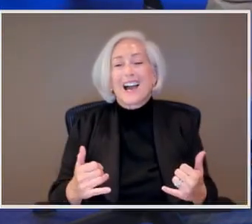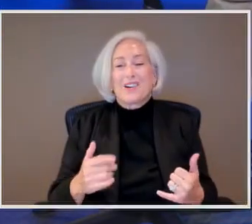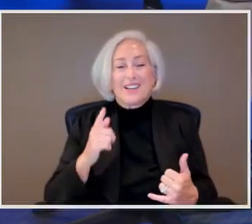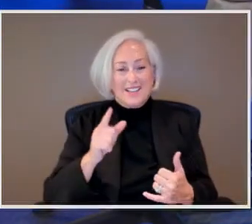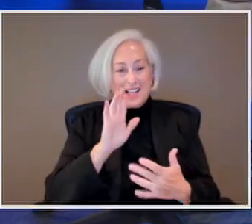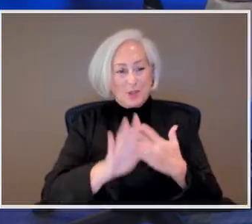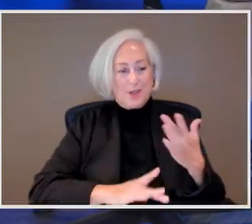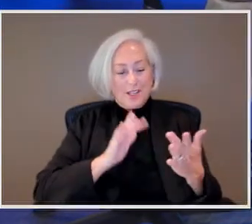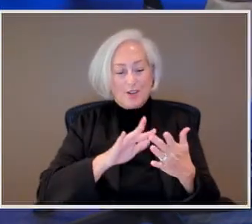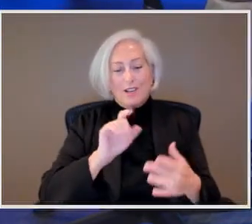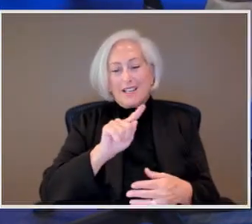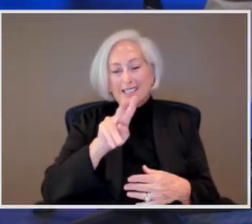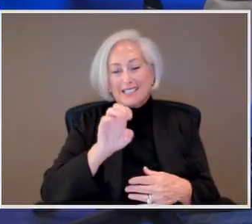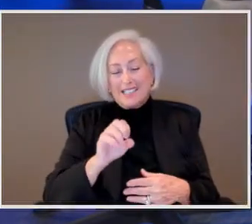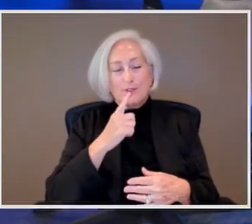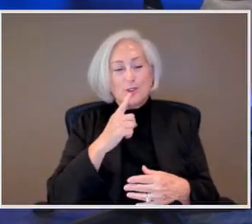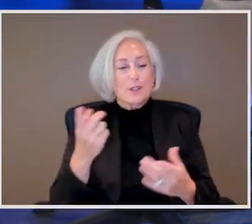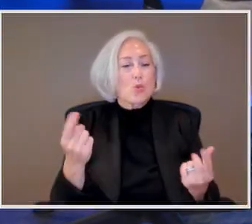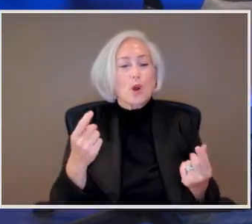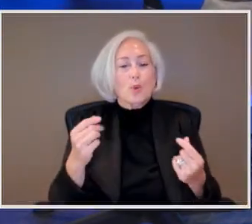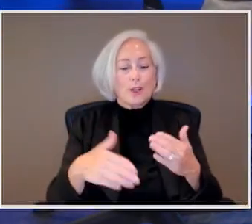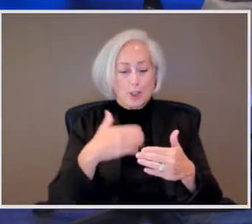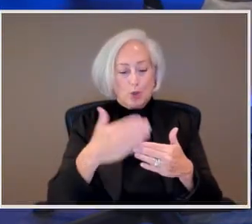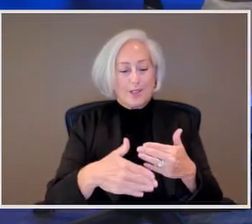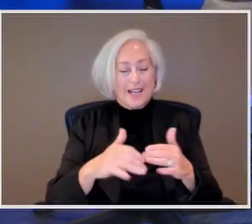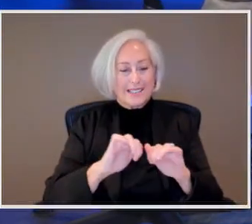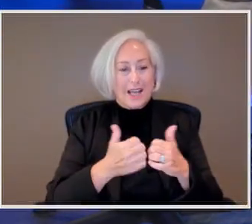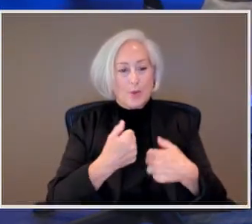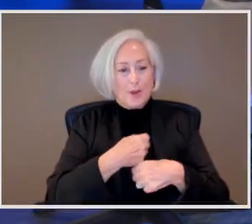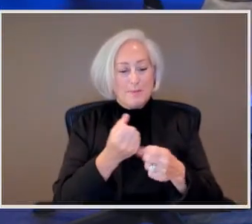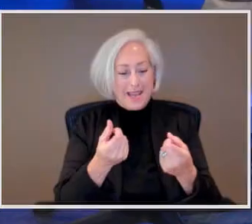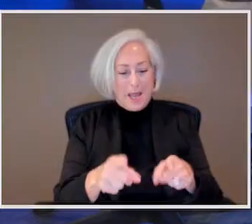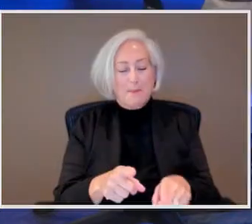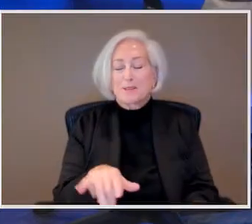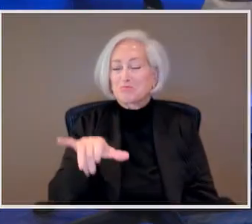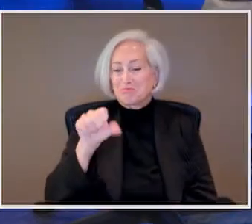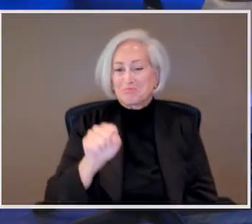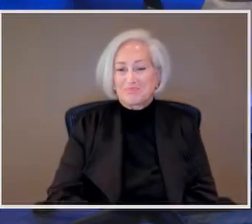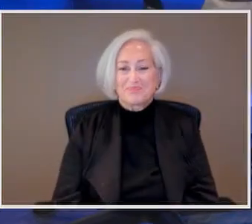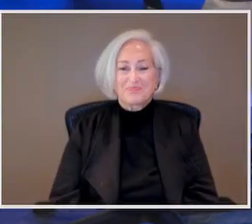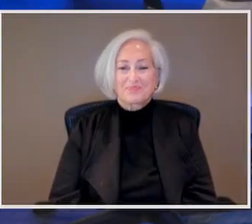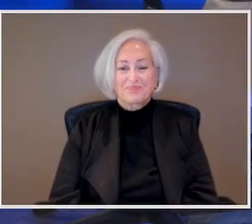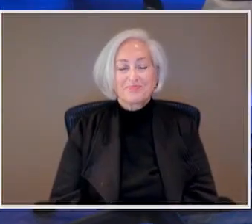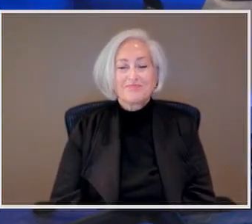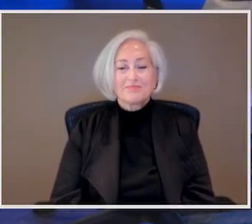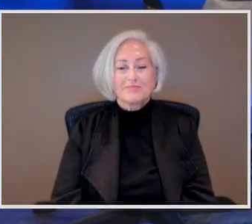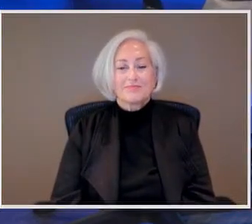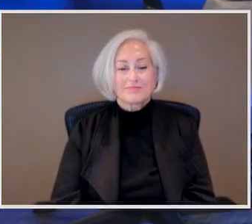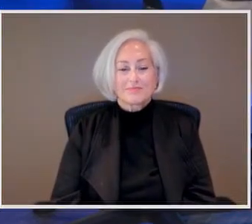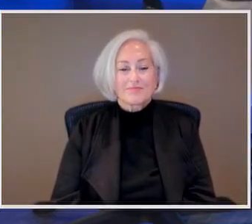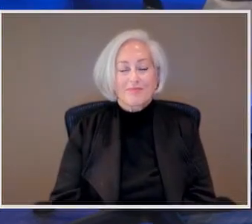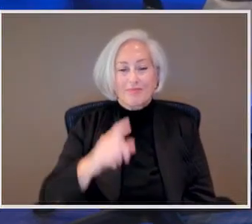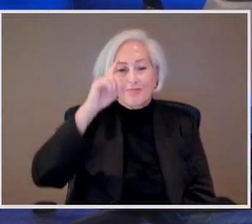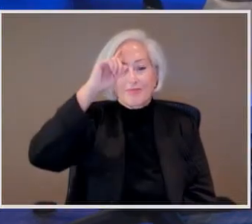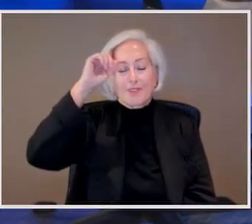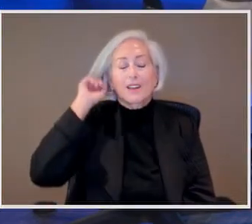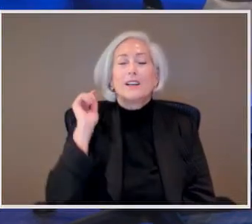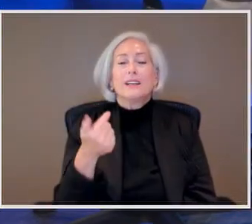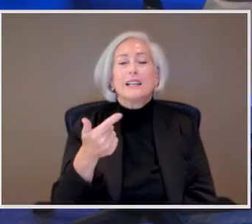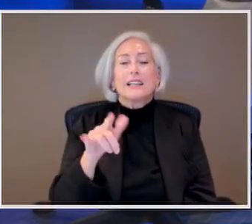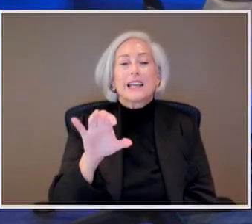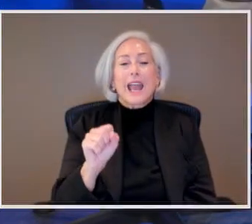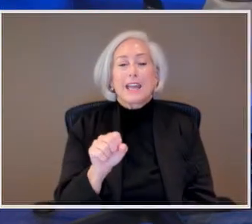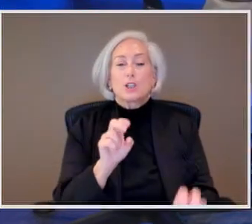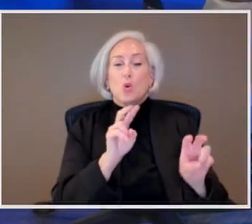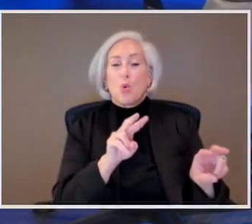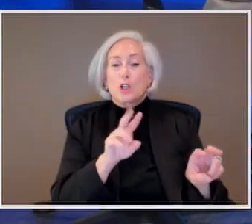Steve, and it's like, what are the next steps? How do we make that happen? Yeah. Okay, I like this one. Derek wants to know, Gage, did watching your team from